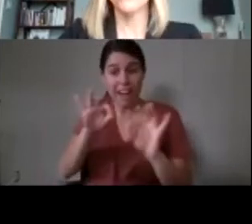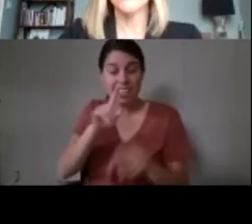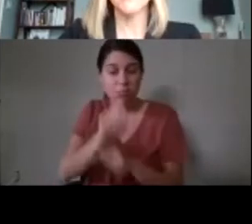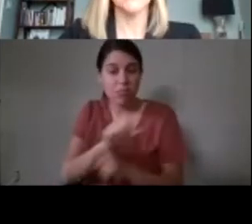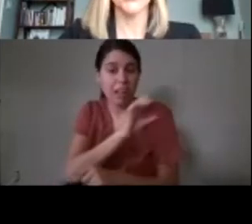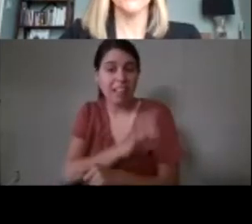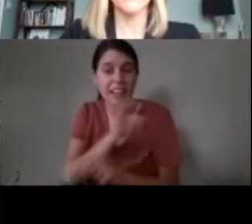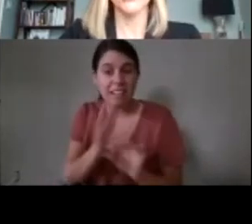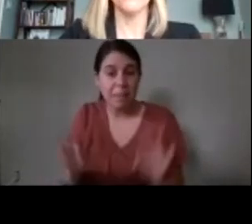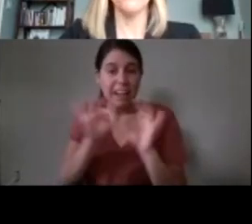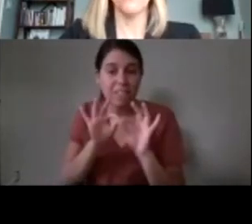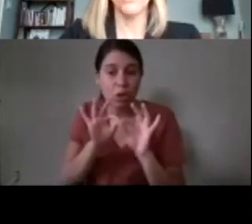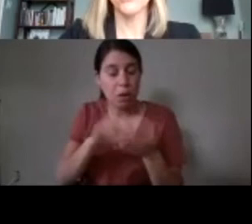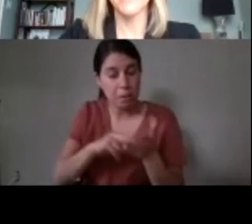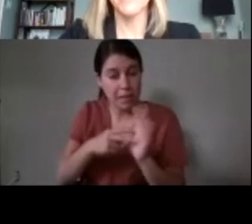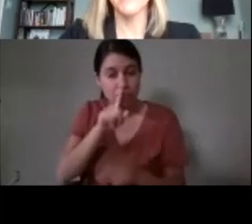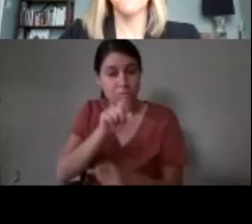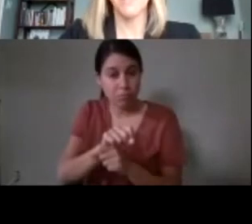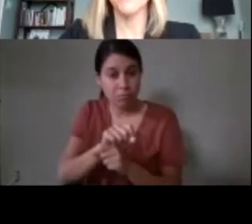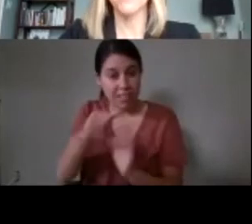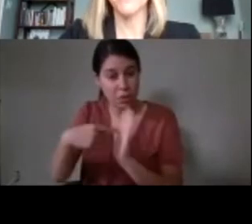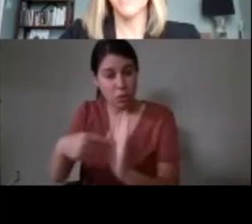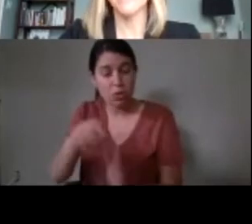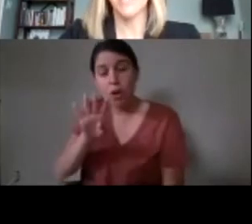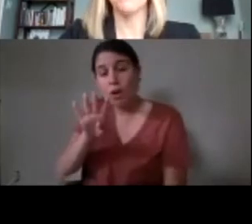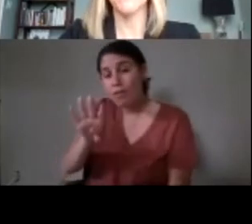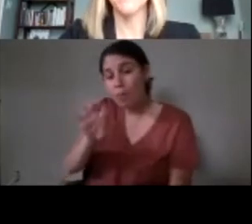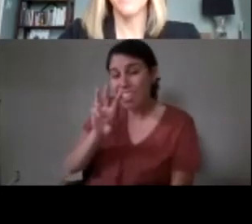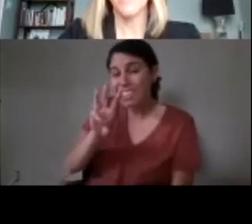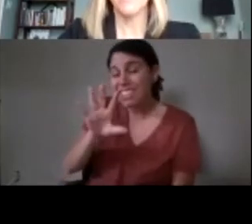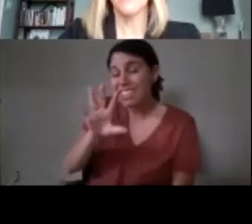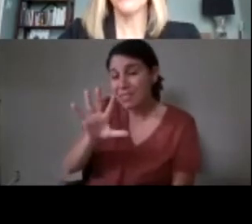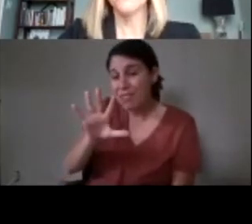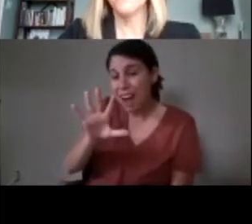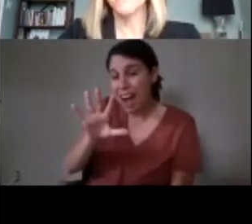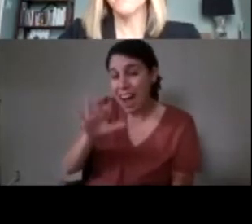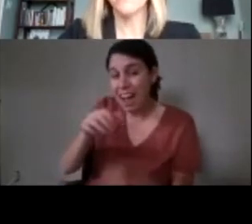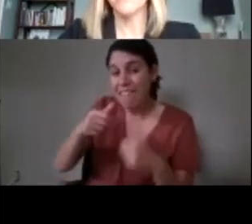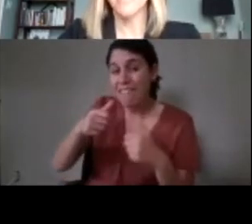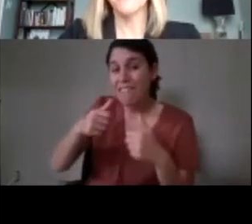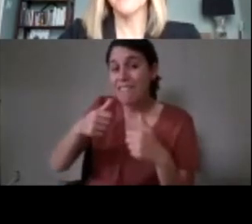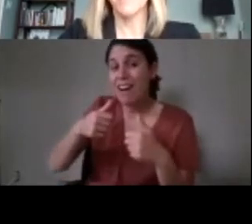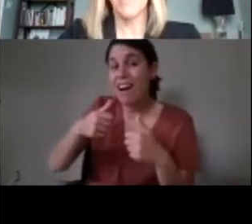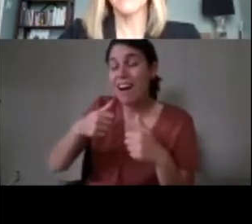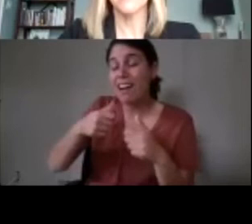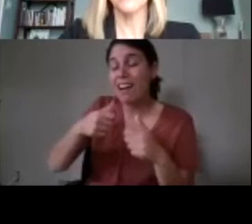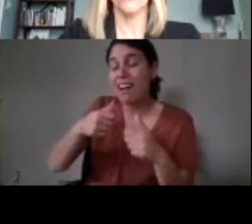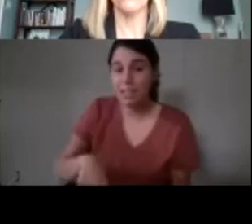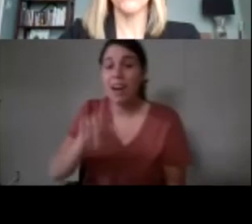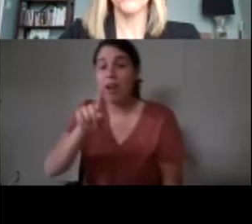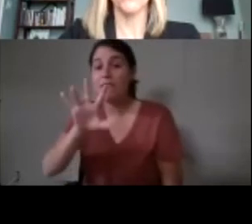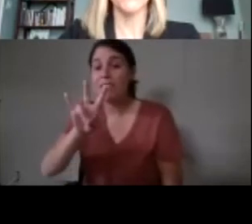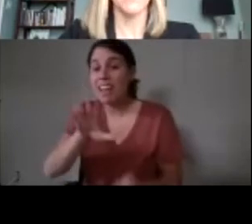really translates to an additional 465 suicide attempts and 157 deaths by